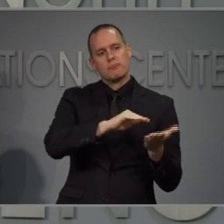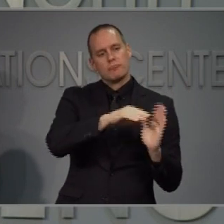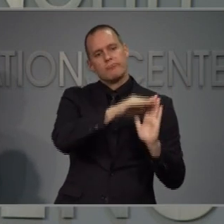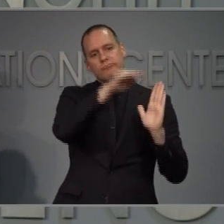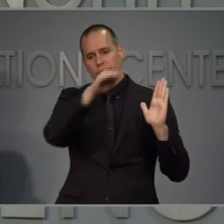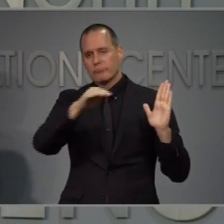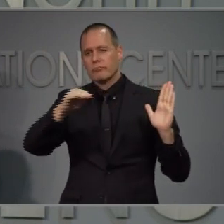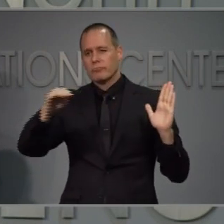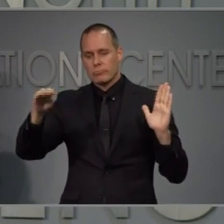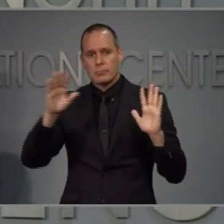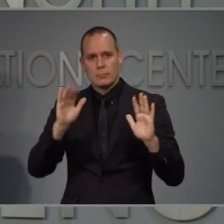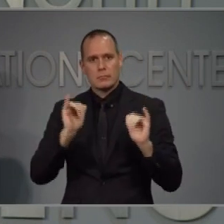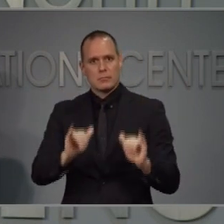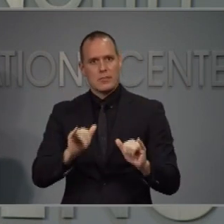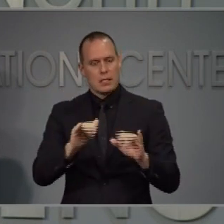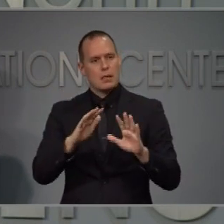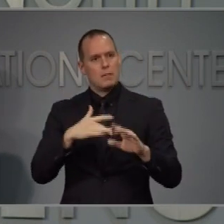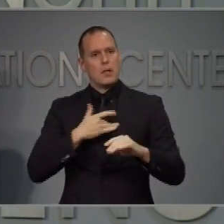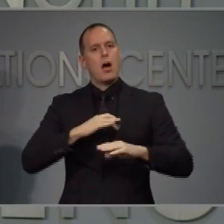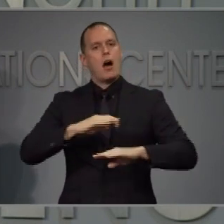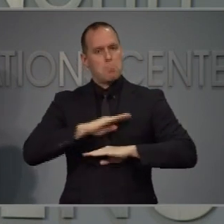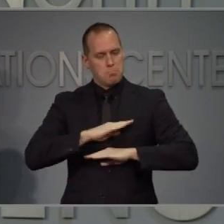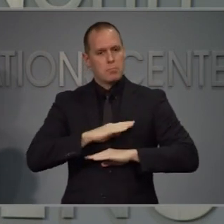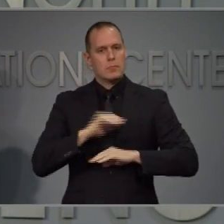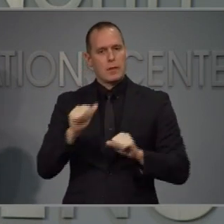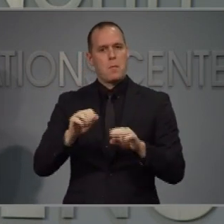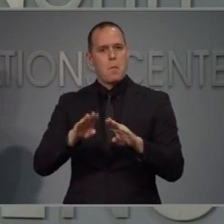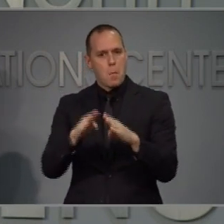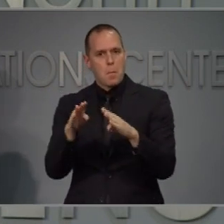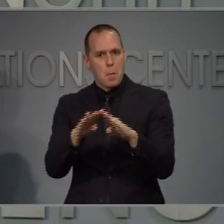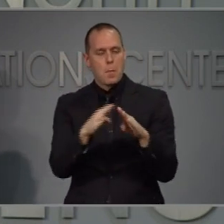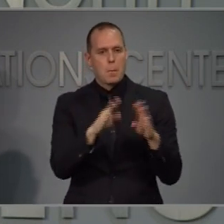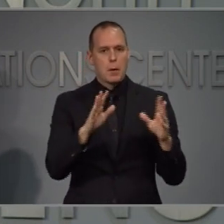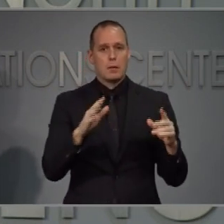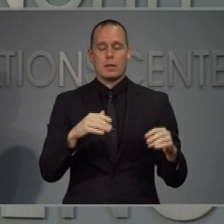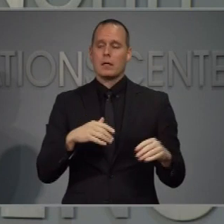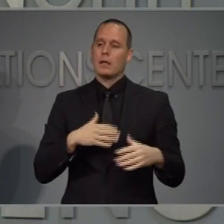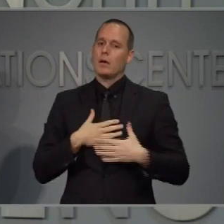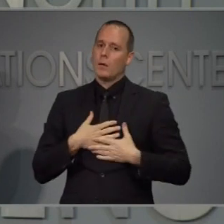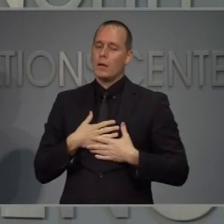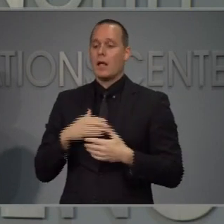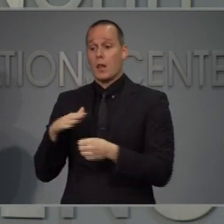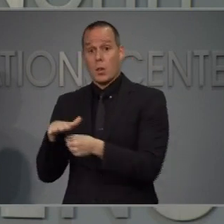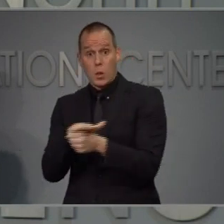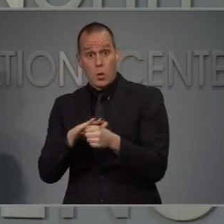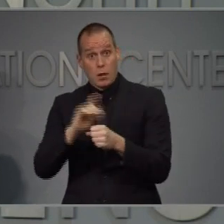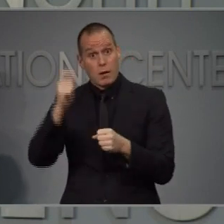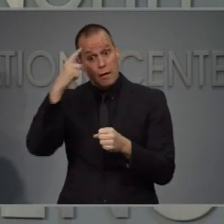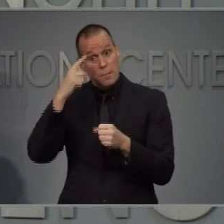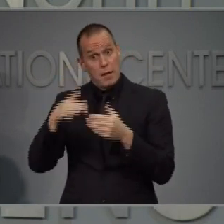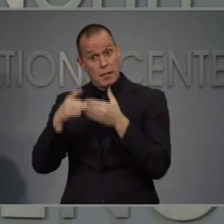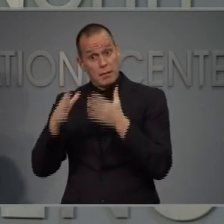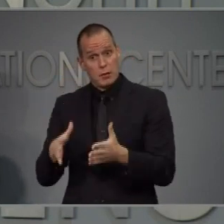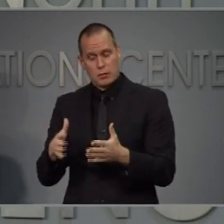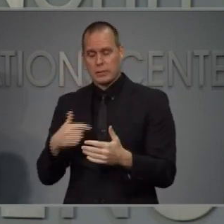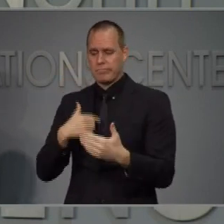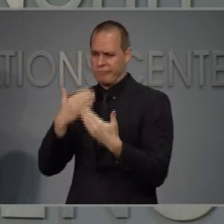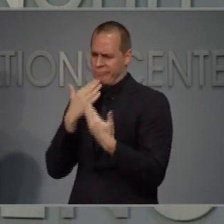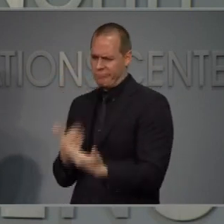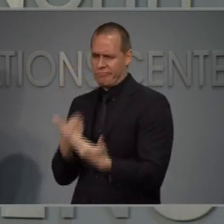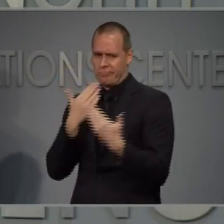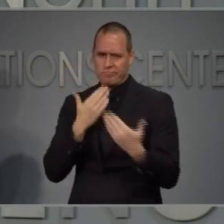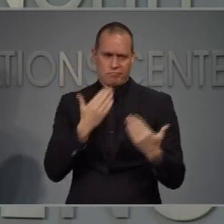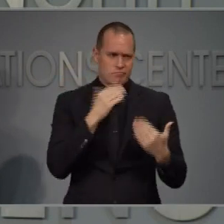than later. I've been grateful for the input of our local government leaders, and many of